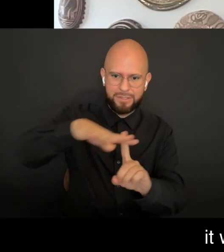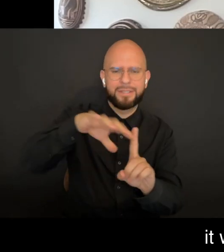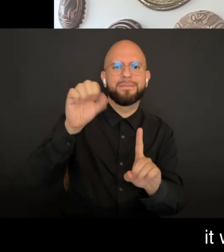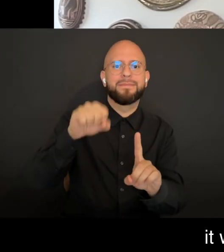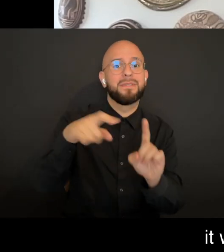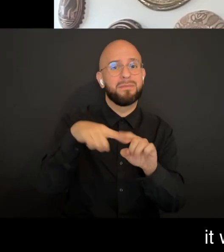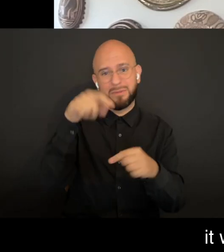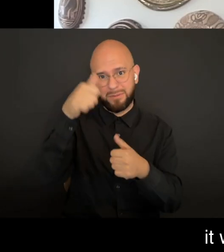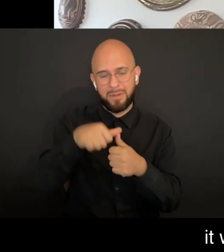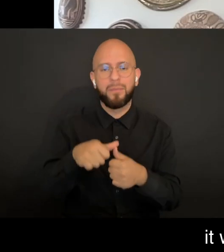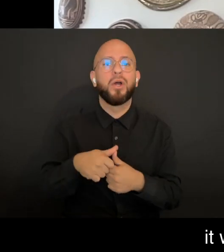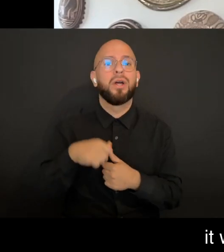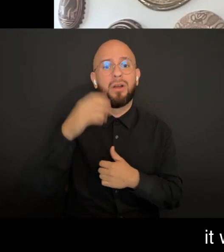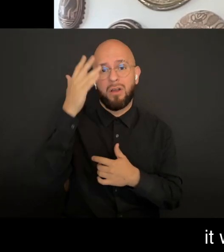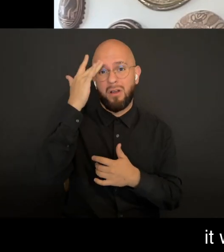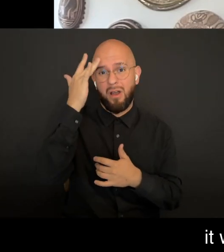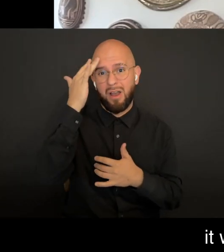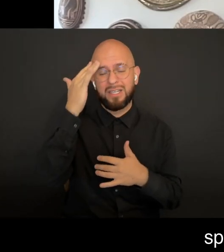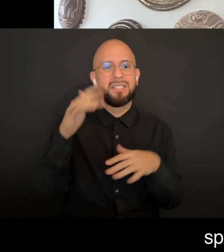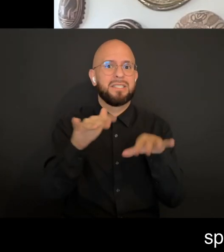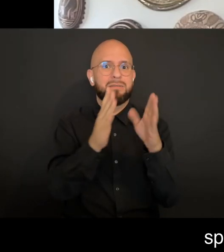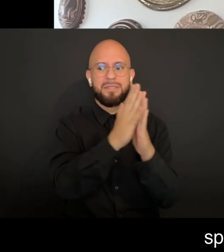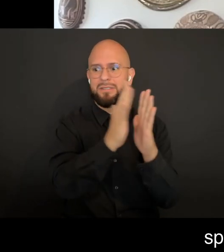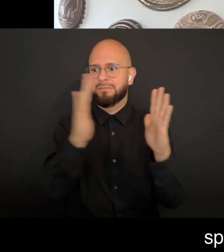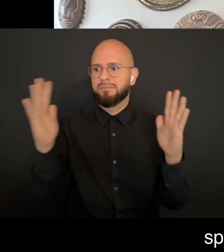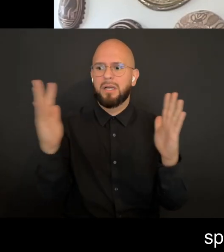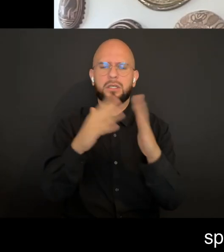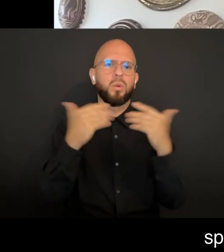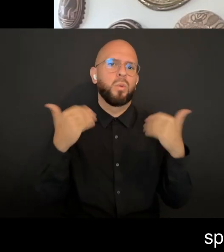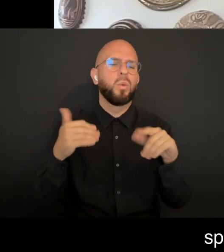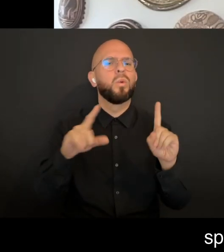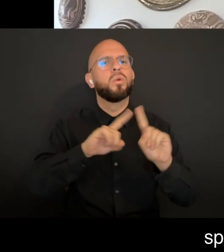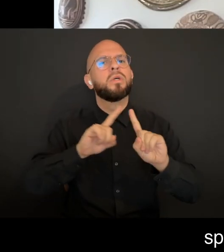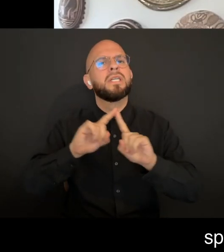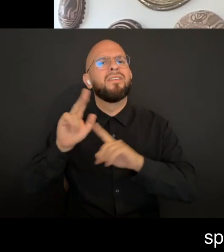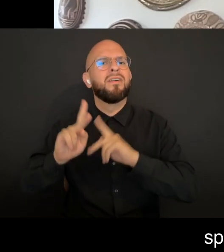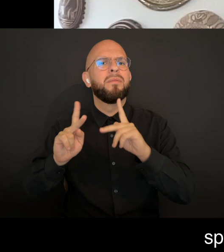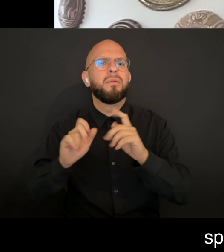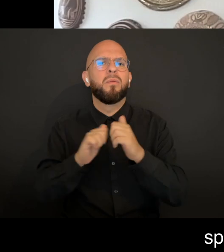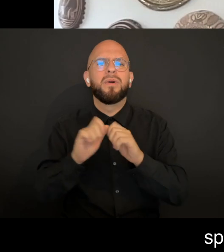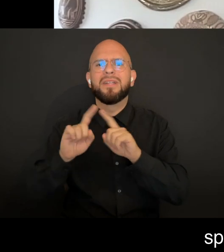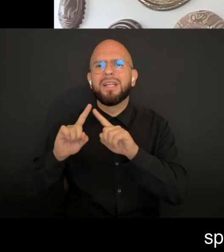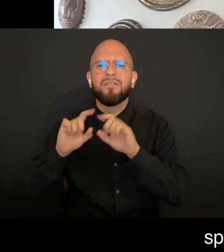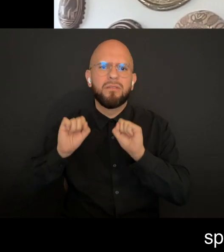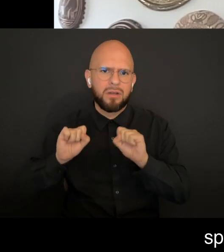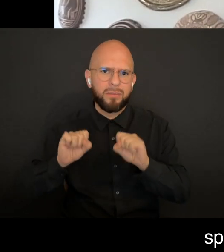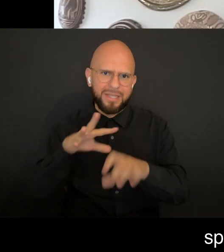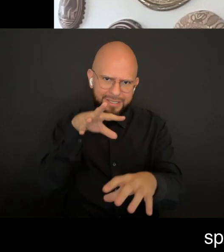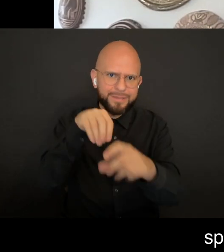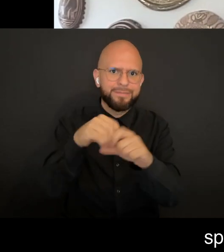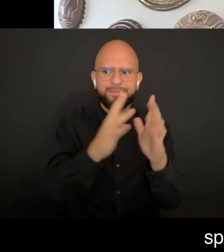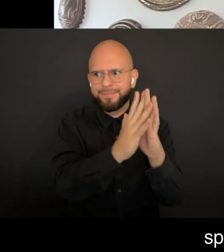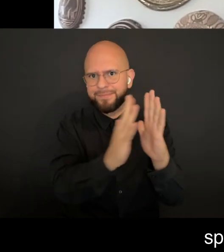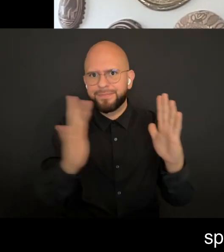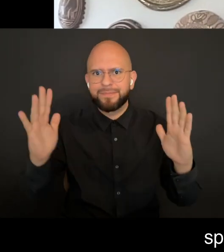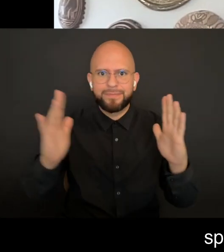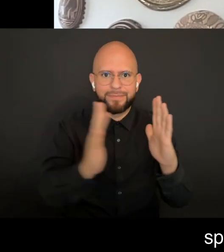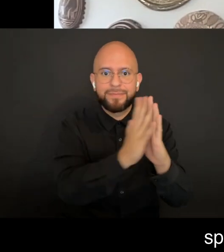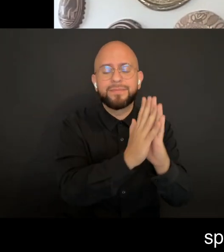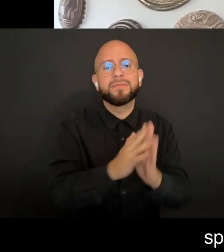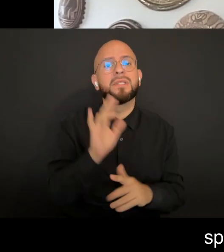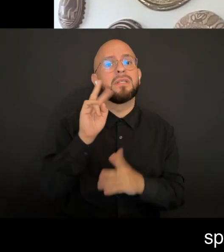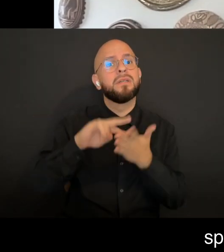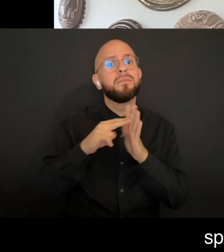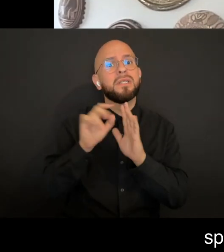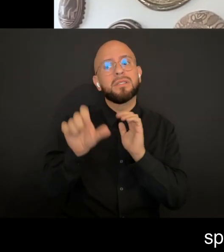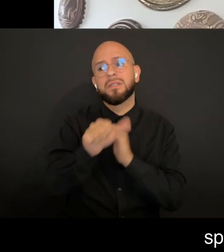people around them, remember that the autism spectrum includes people with a wide variety of intellectual abilities. So it